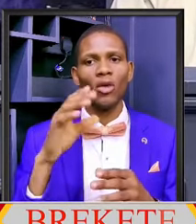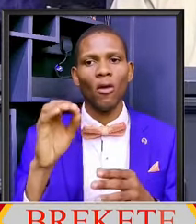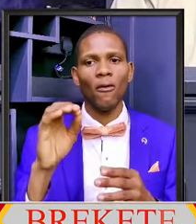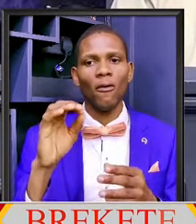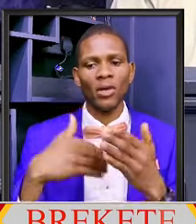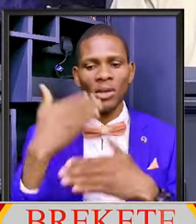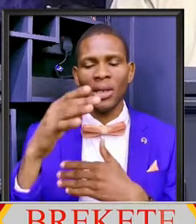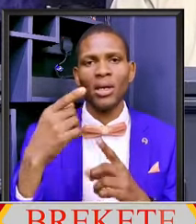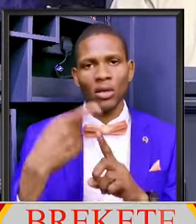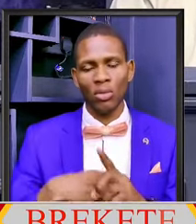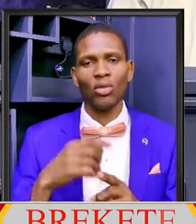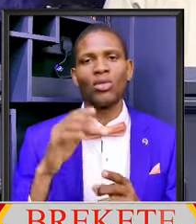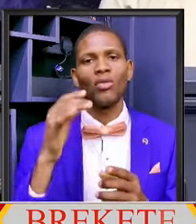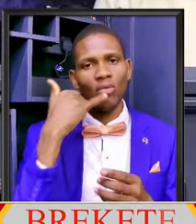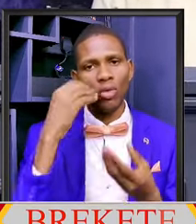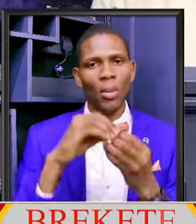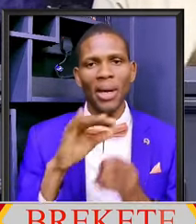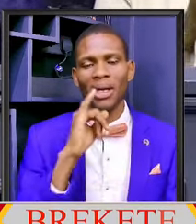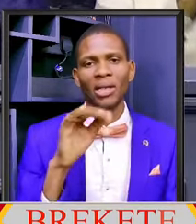Phone number?